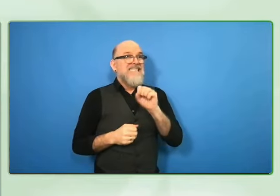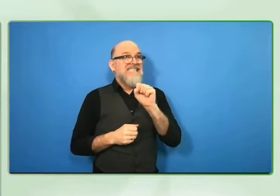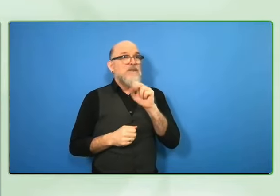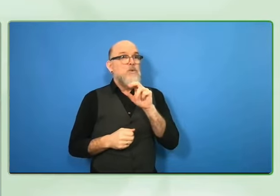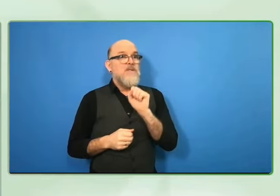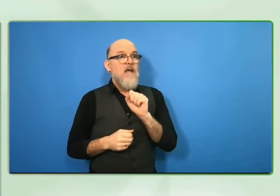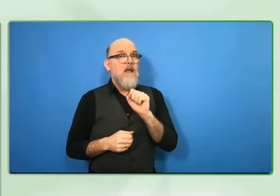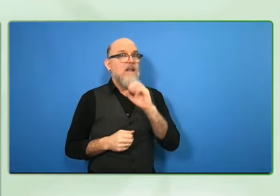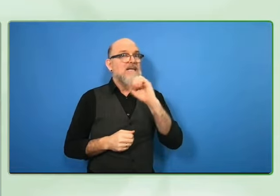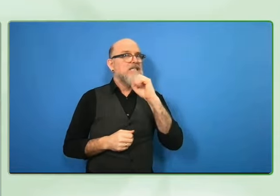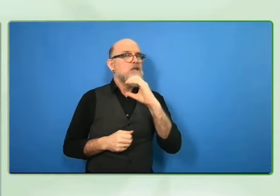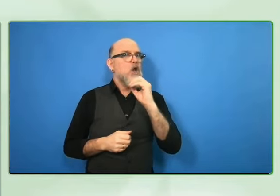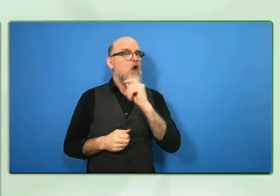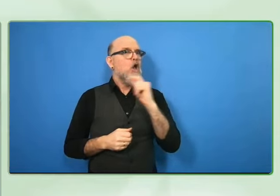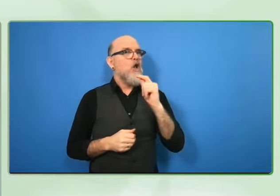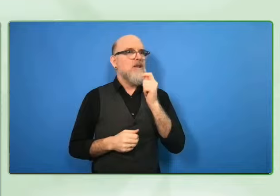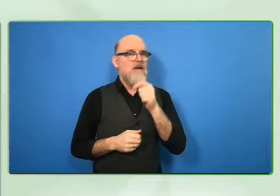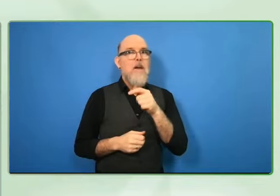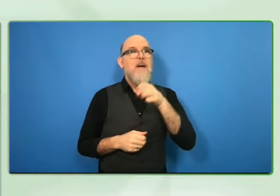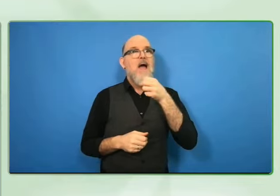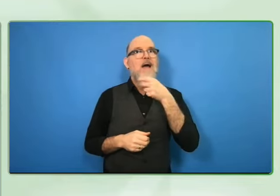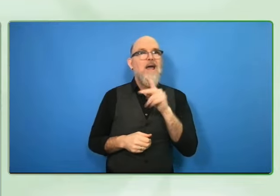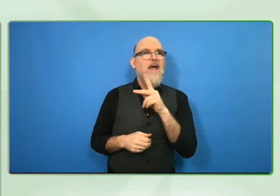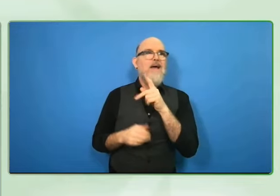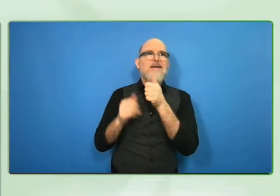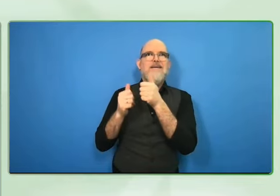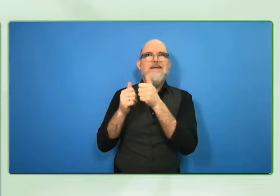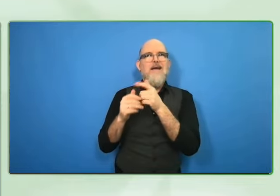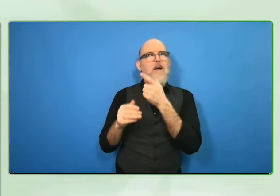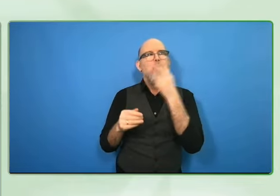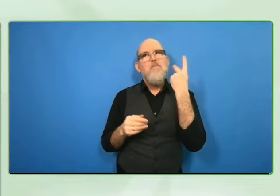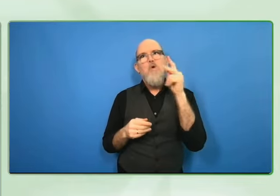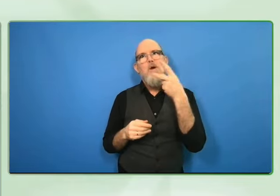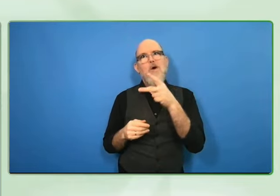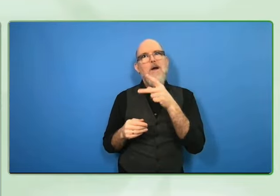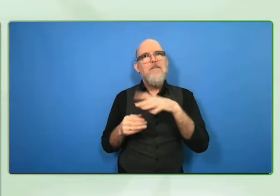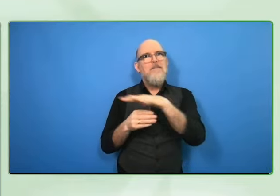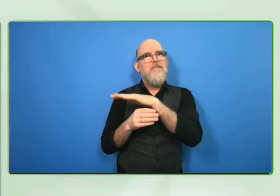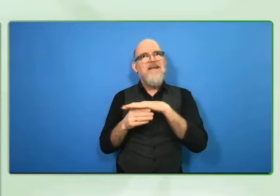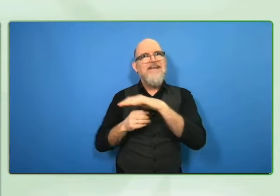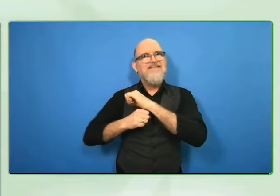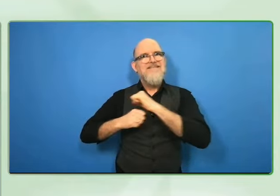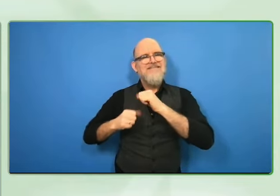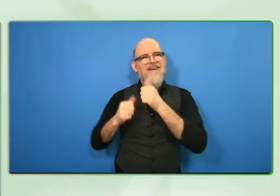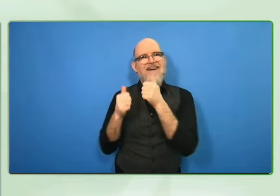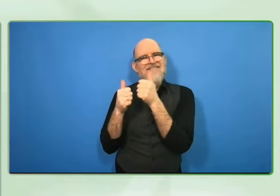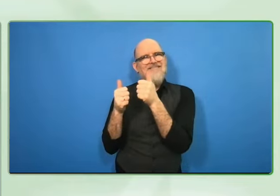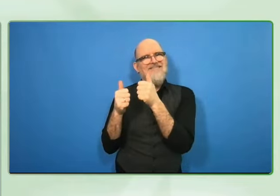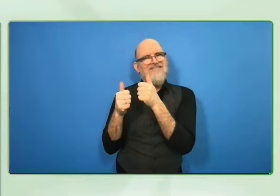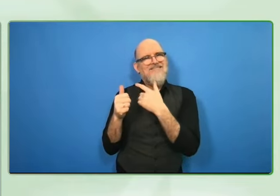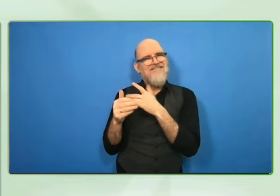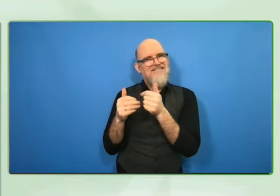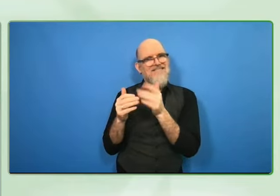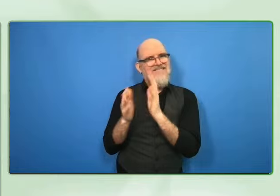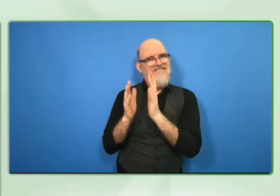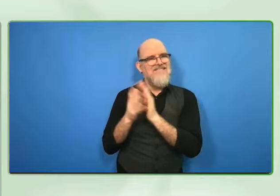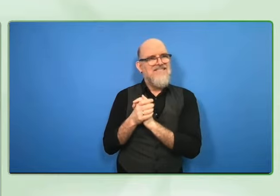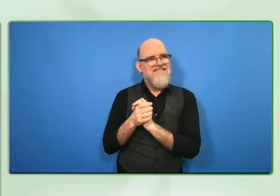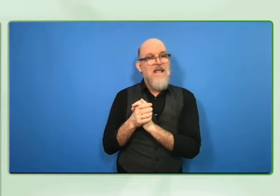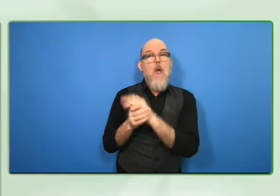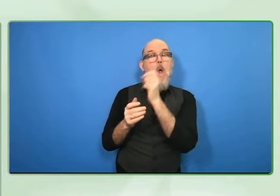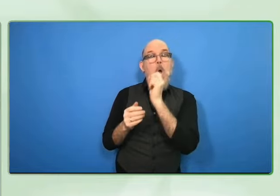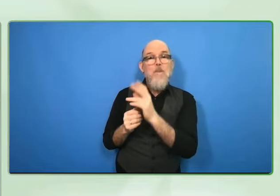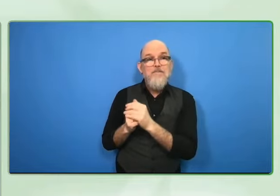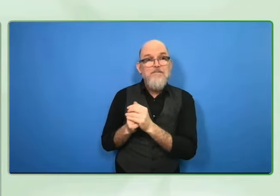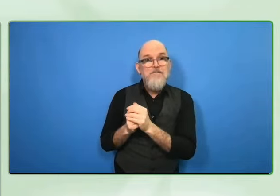Space for inviting me to be part of this panel. Jean Ko here, non-binary, neurodivergent Filipino Chinese based in Prague